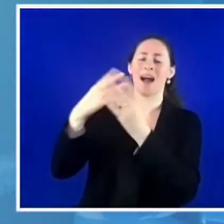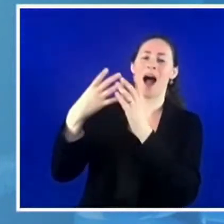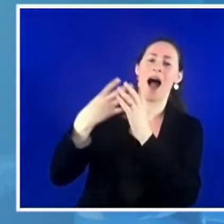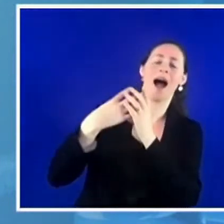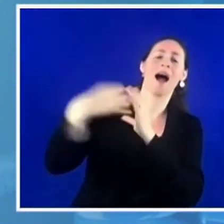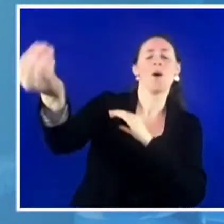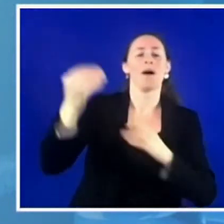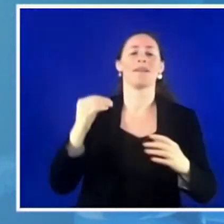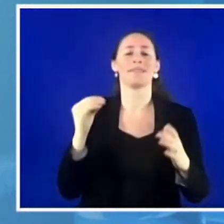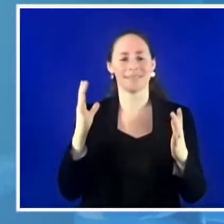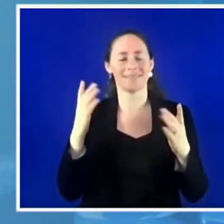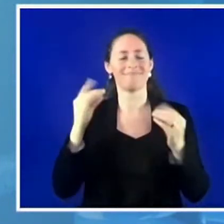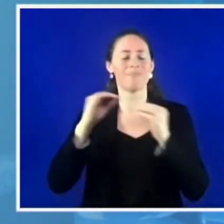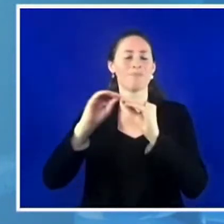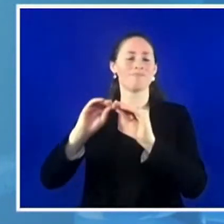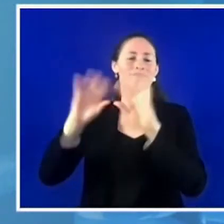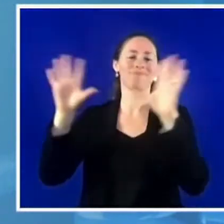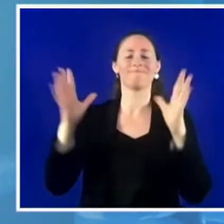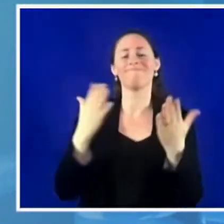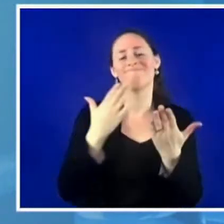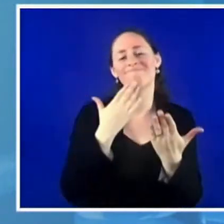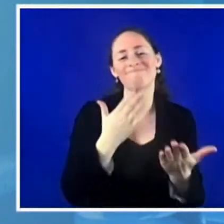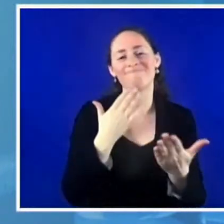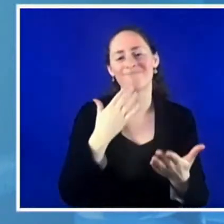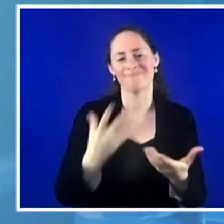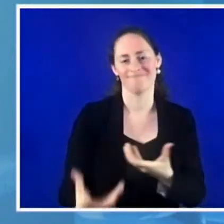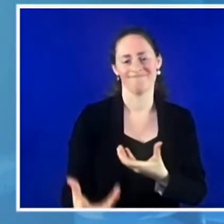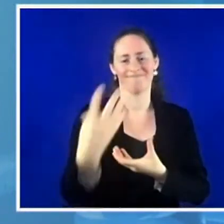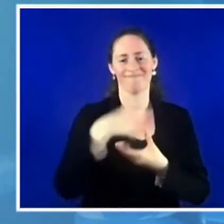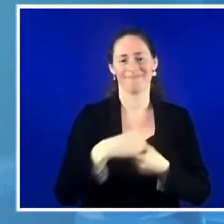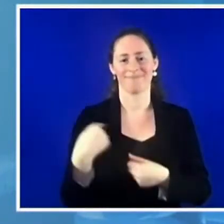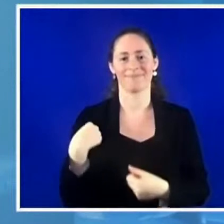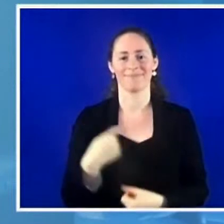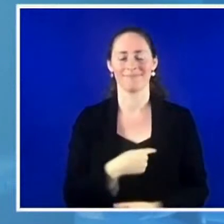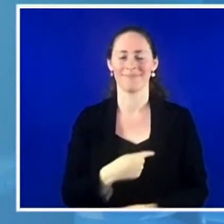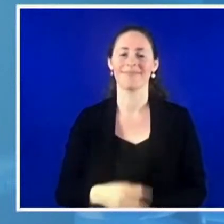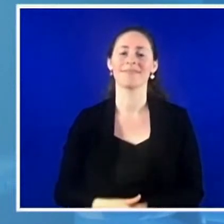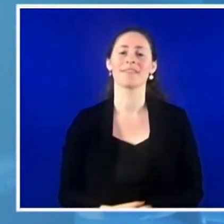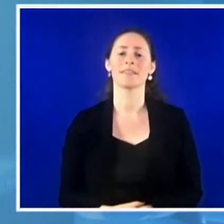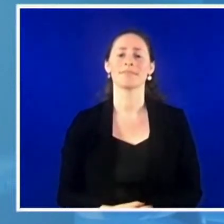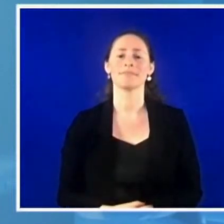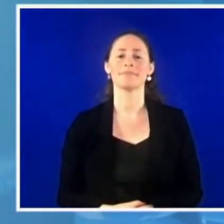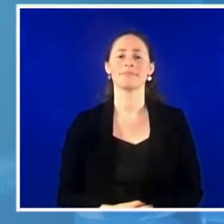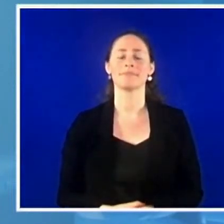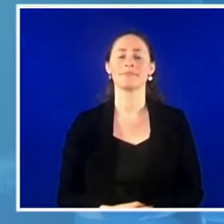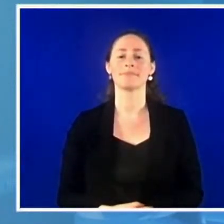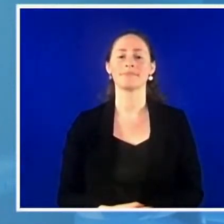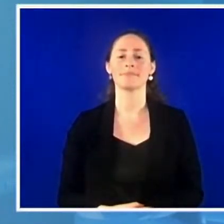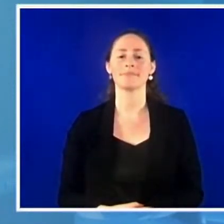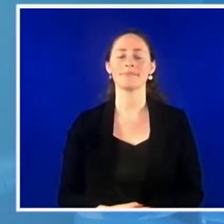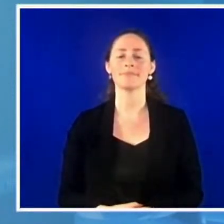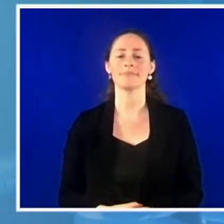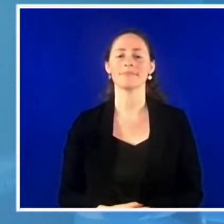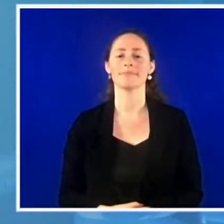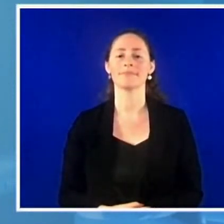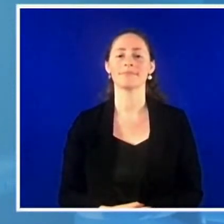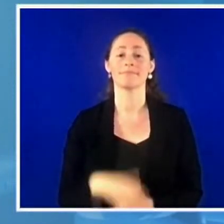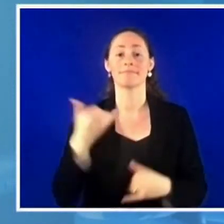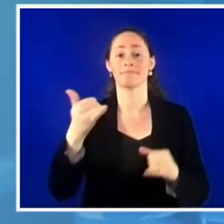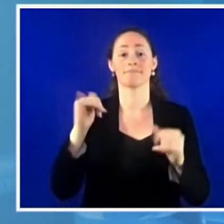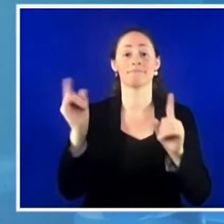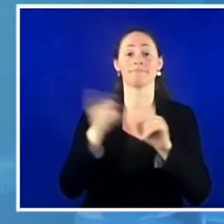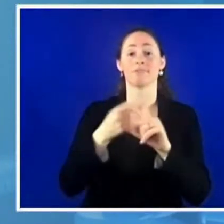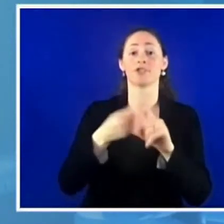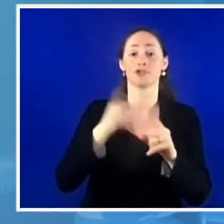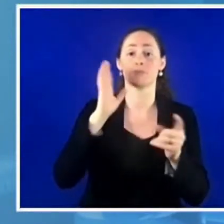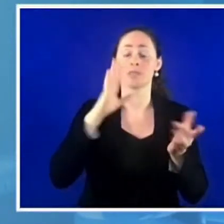to start with our first panel. Our first panel is going to focus on primary care providers. And